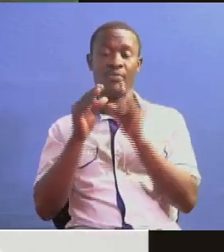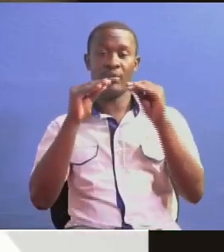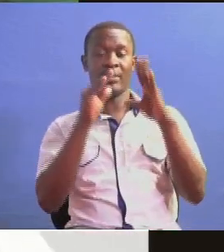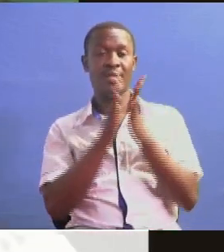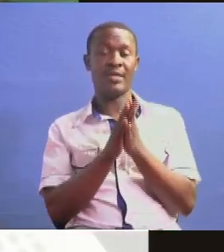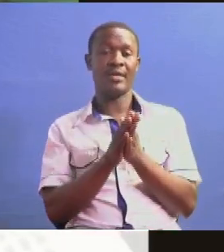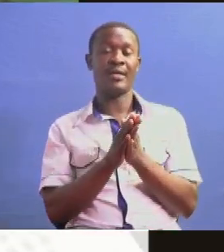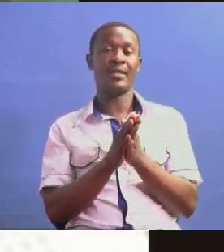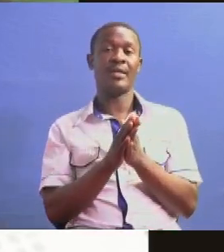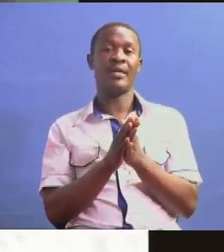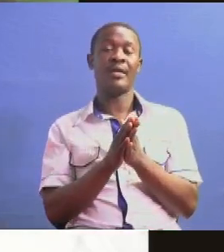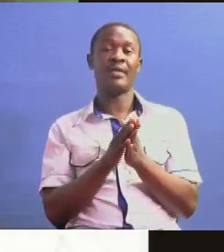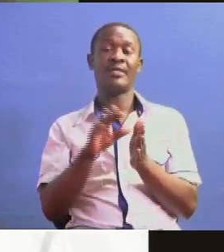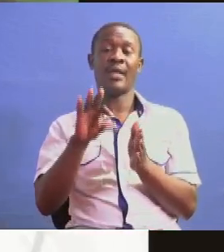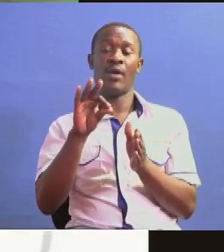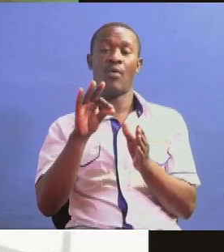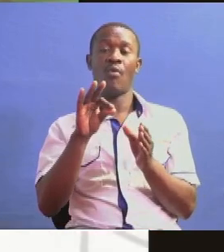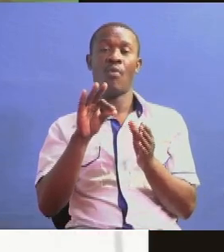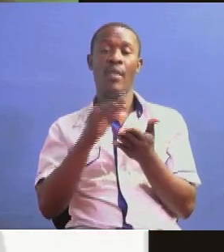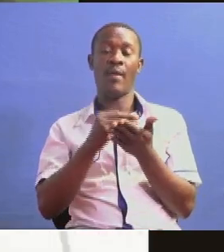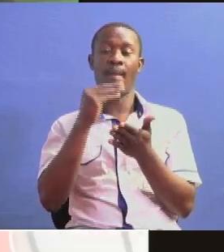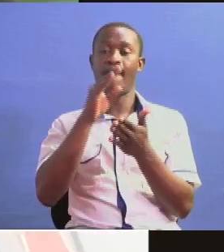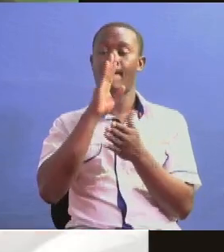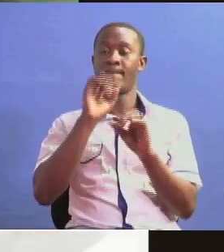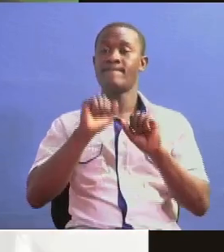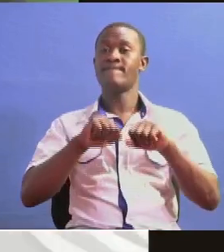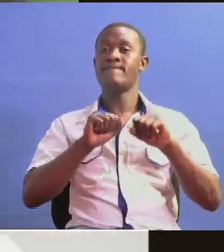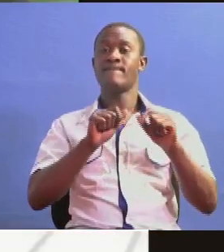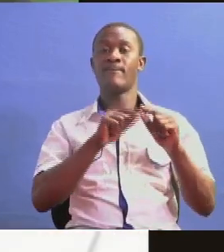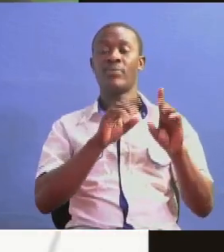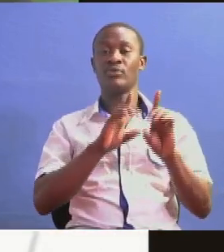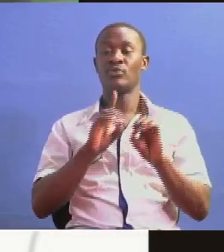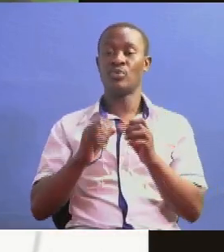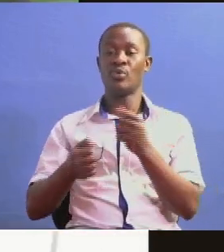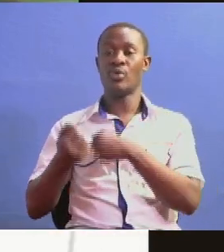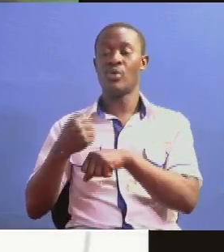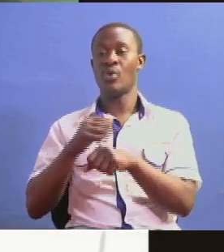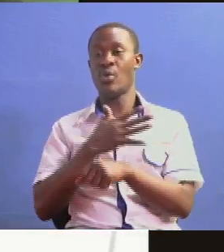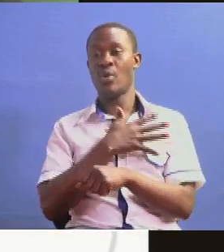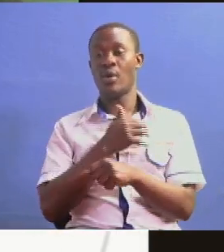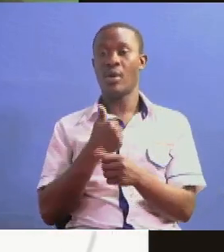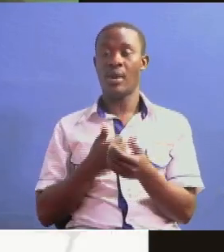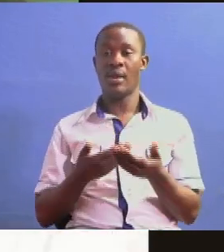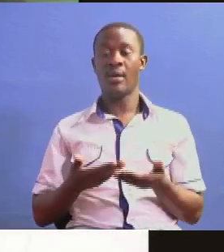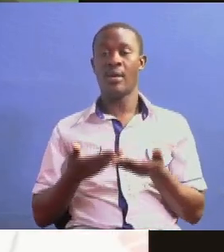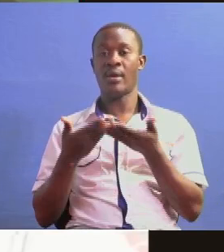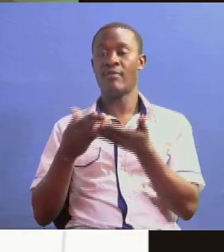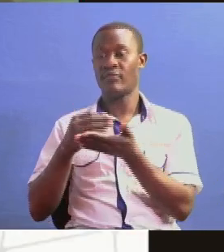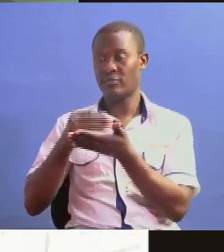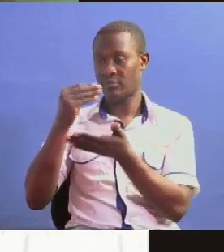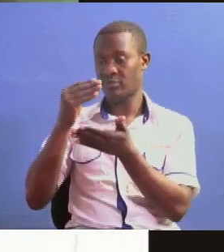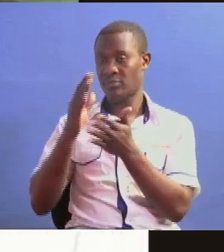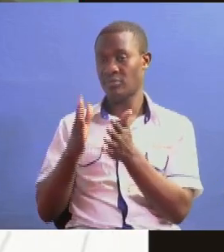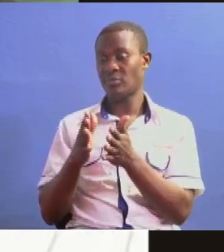the teacher to enable the learner be able to do the activities and develop their own learning. All